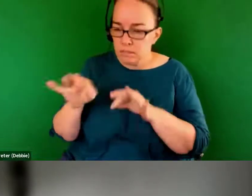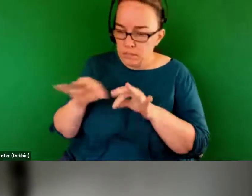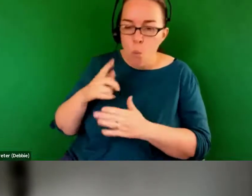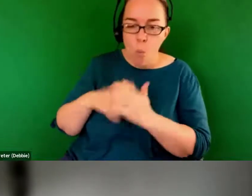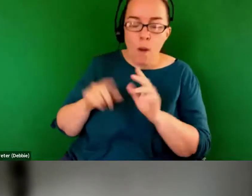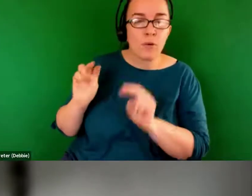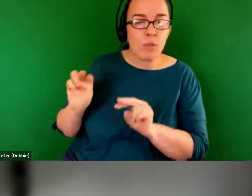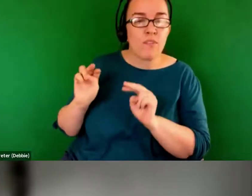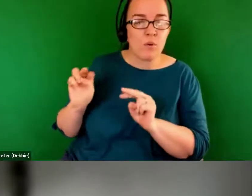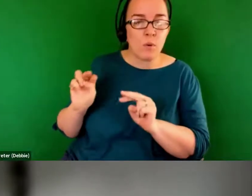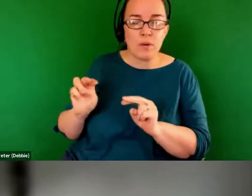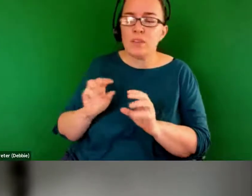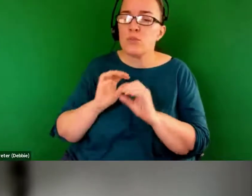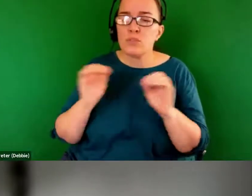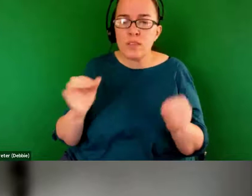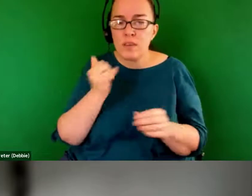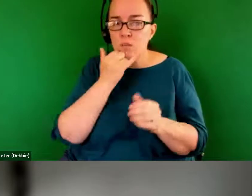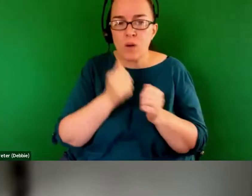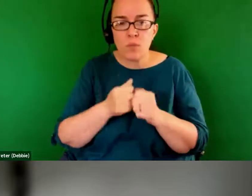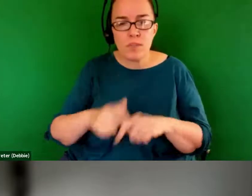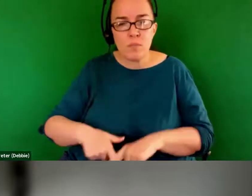to pause and ask questions.